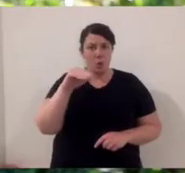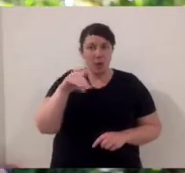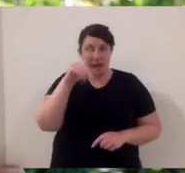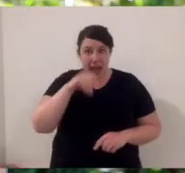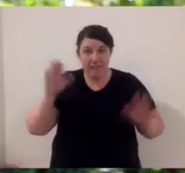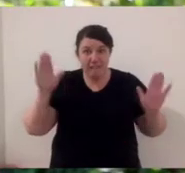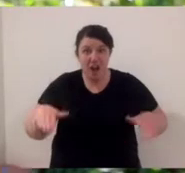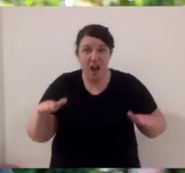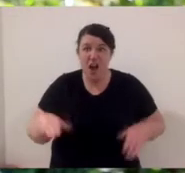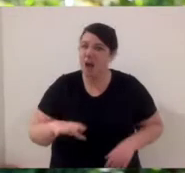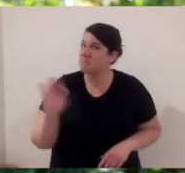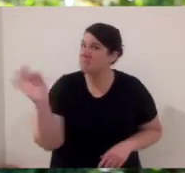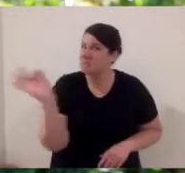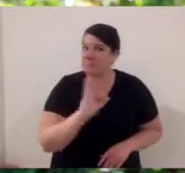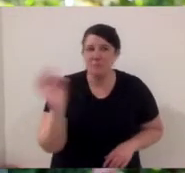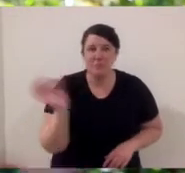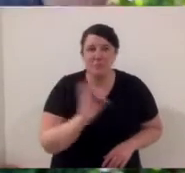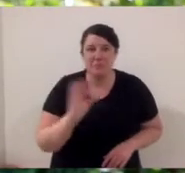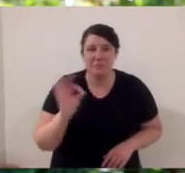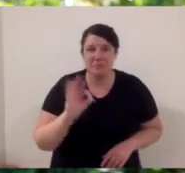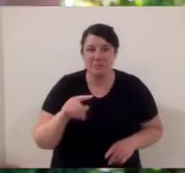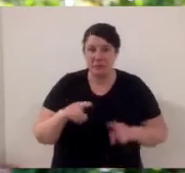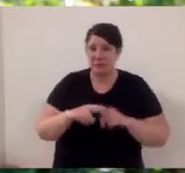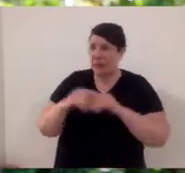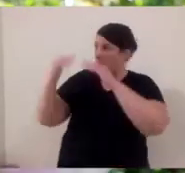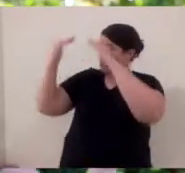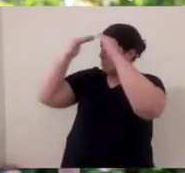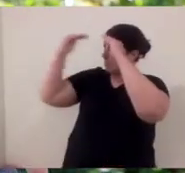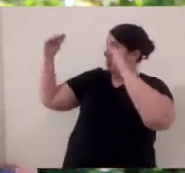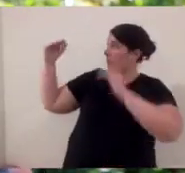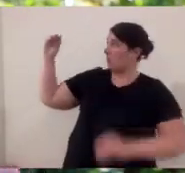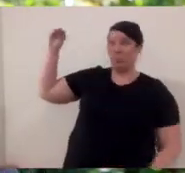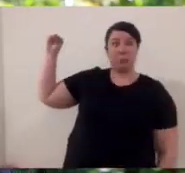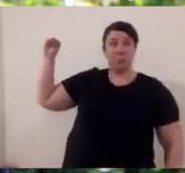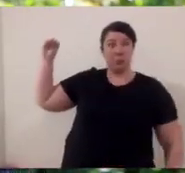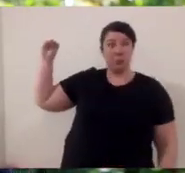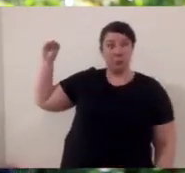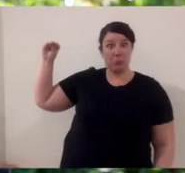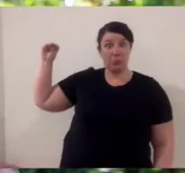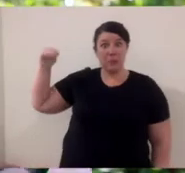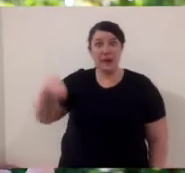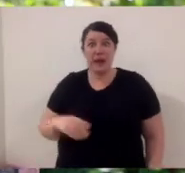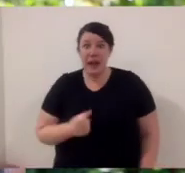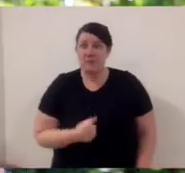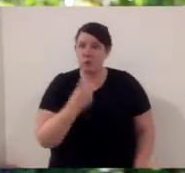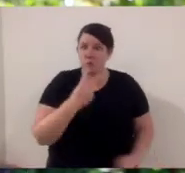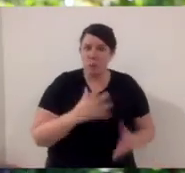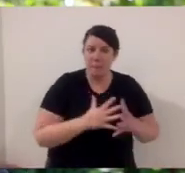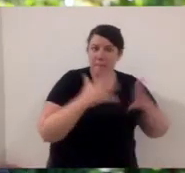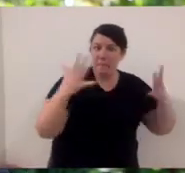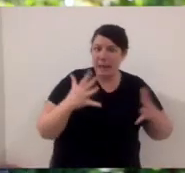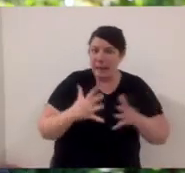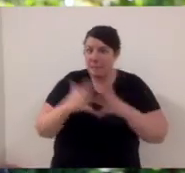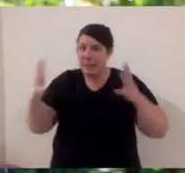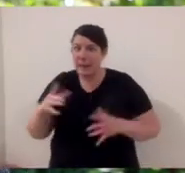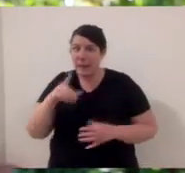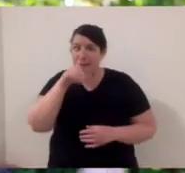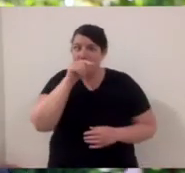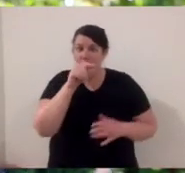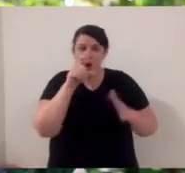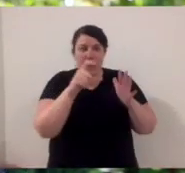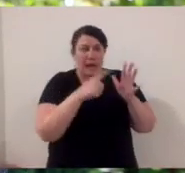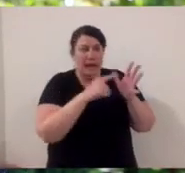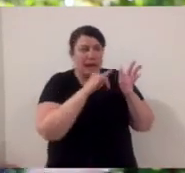Emus are a flightless bird. They stand as tall as me. There are two species of giant bird in Australia, the cassowary, which is classed